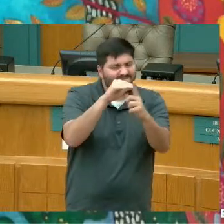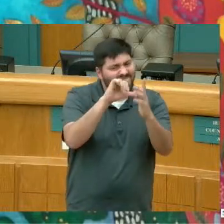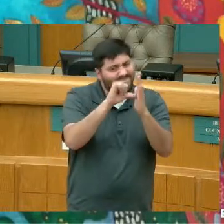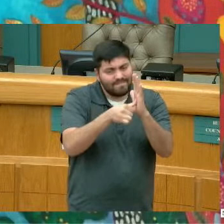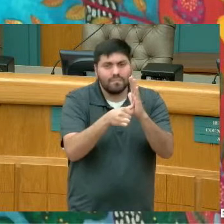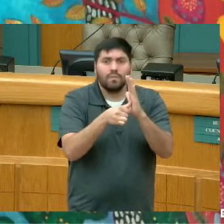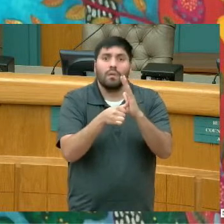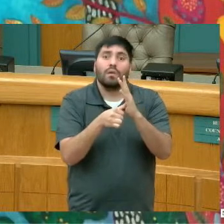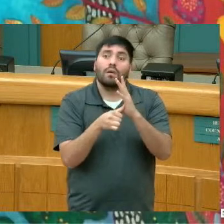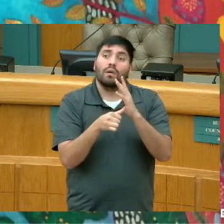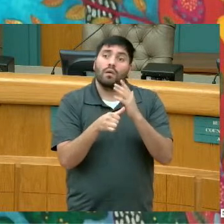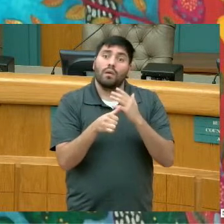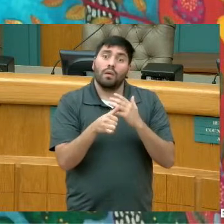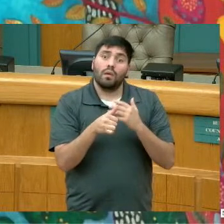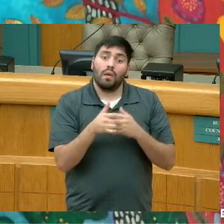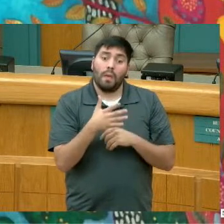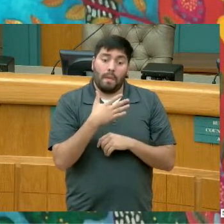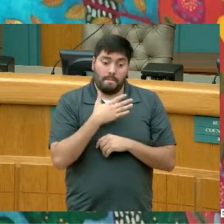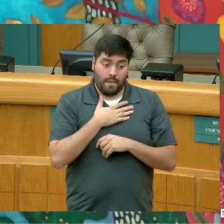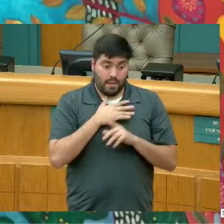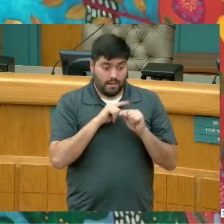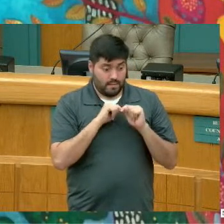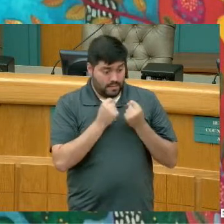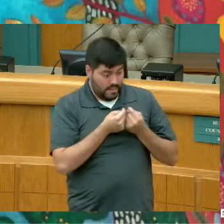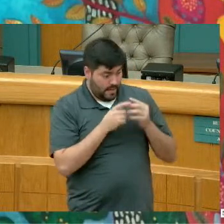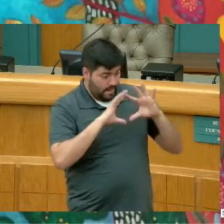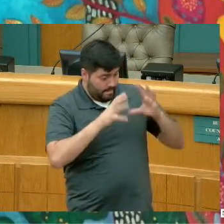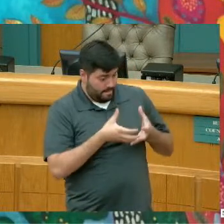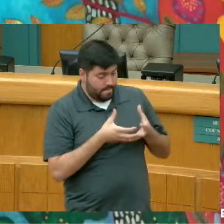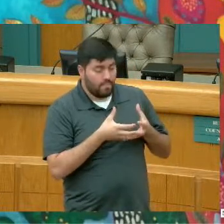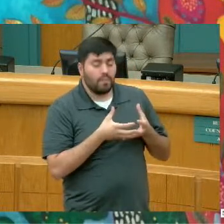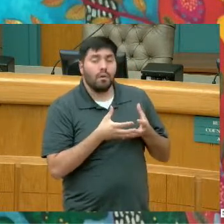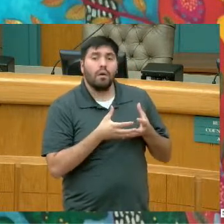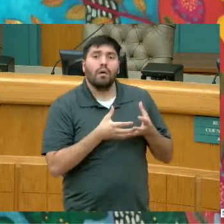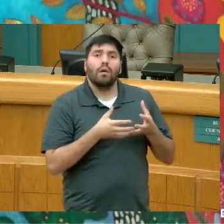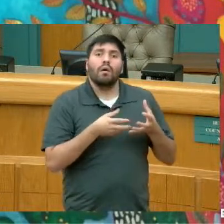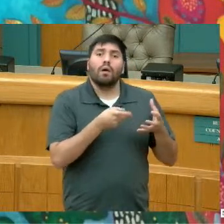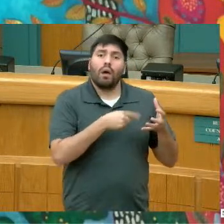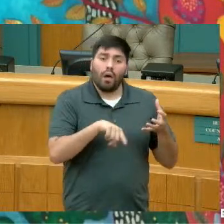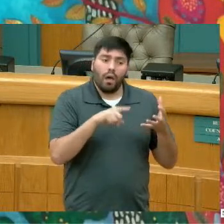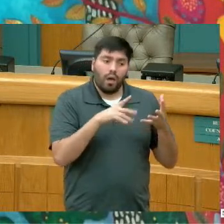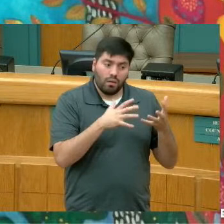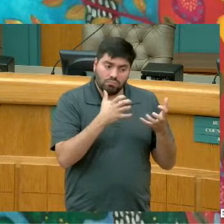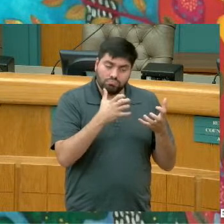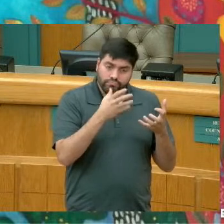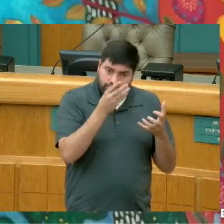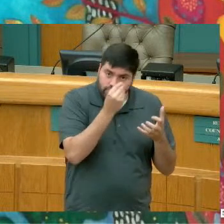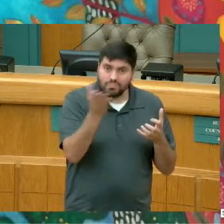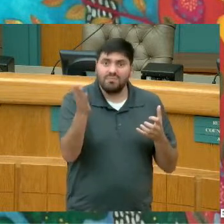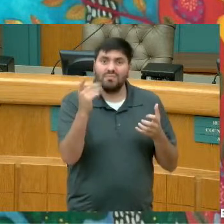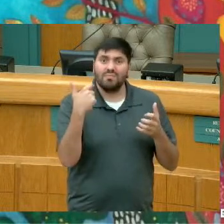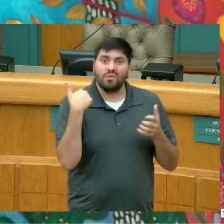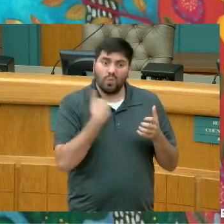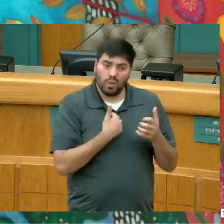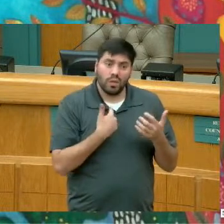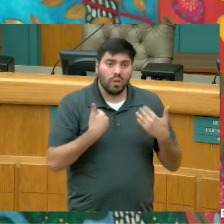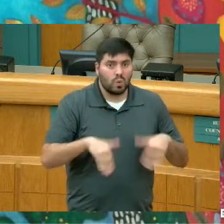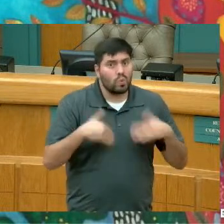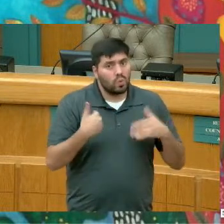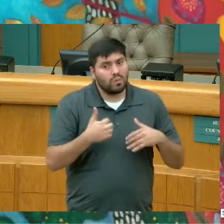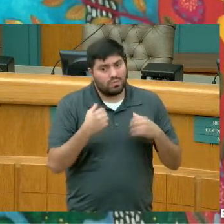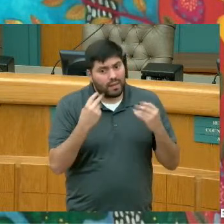make certain that everybody on my county ride-out team know that there are risks that we take when